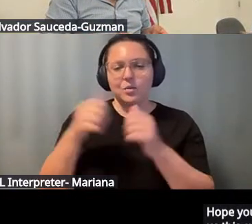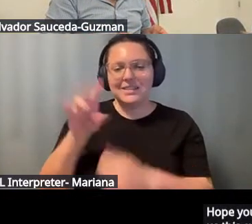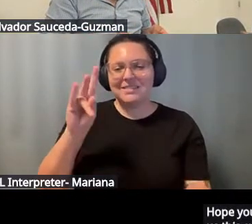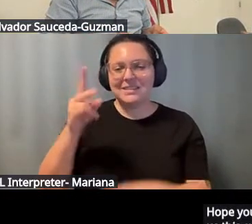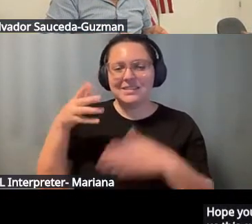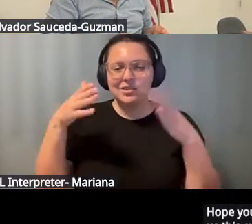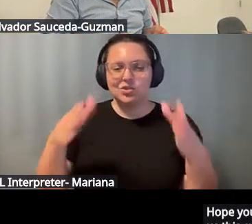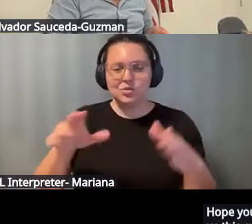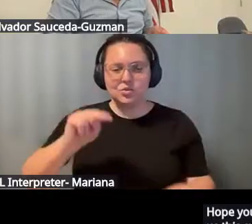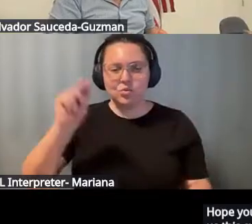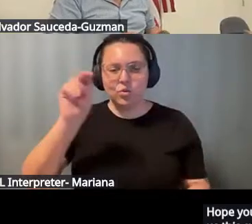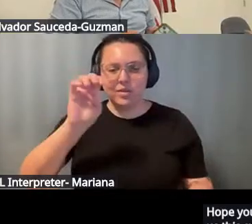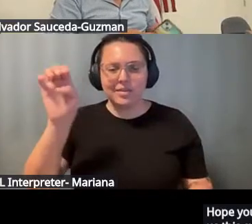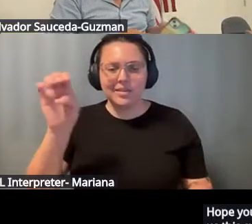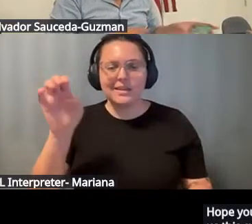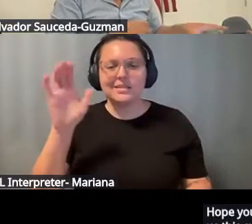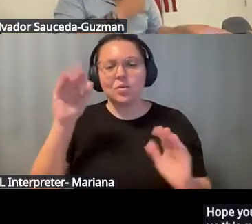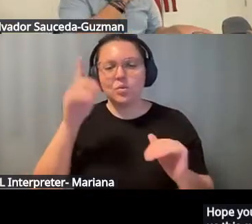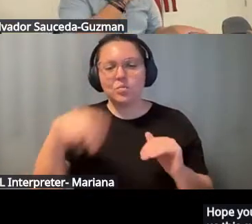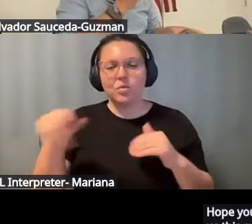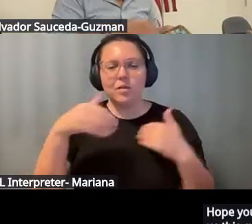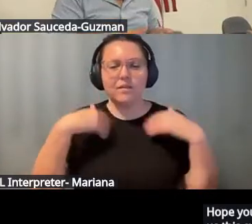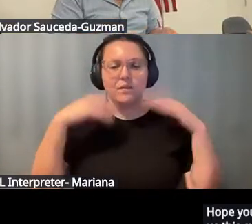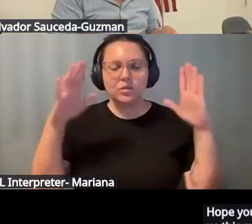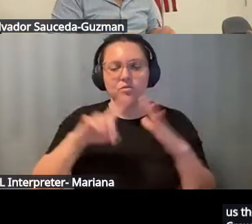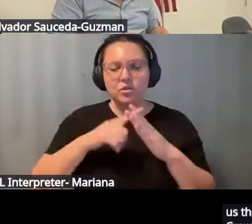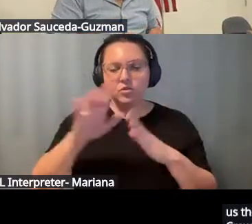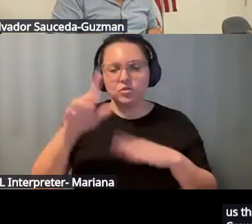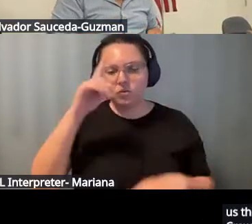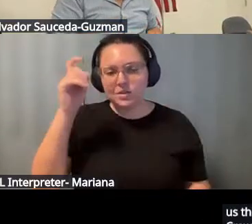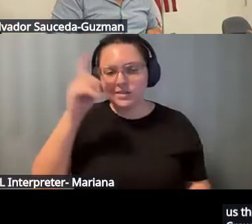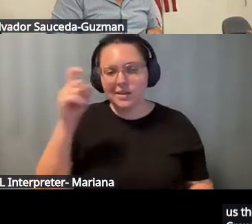month, I've been working closely with Mr. Crawford from the Department of